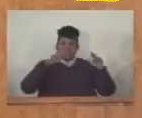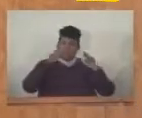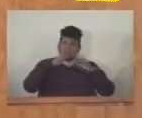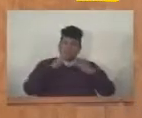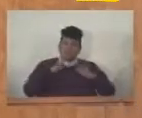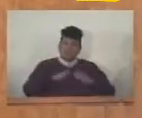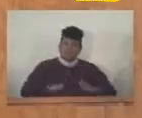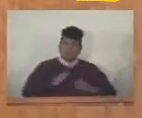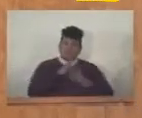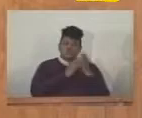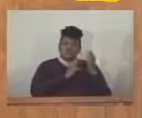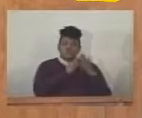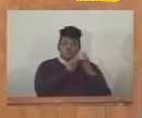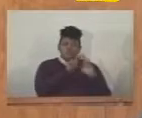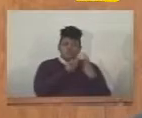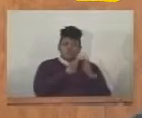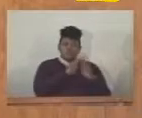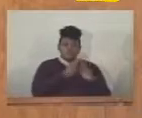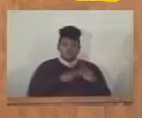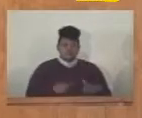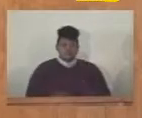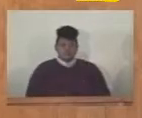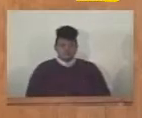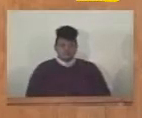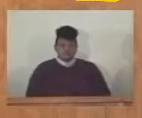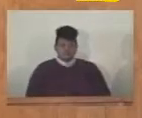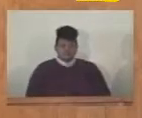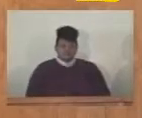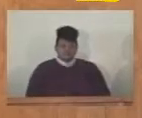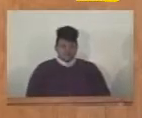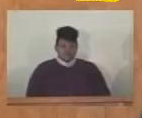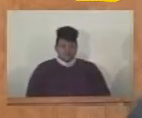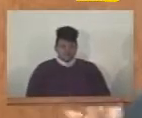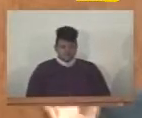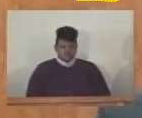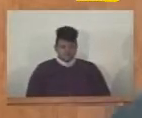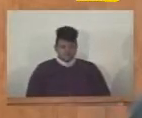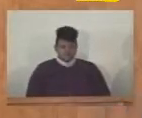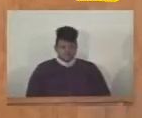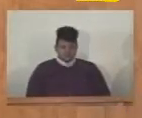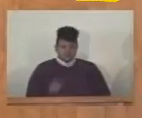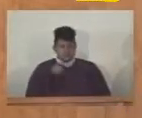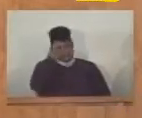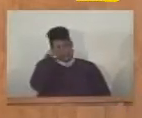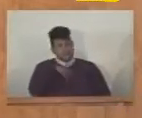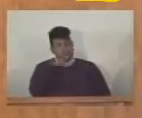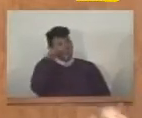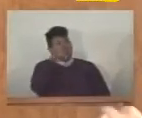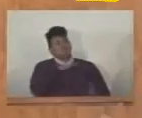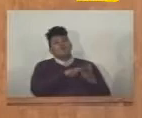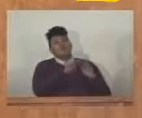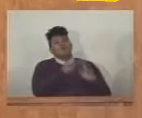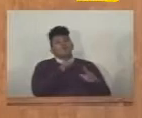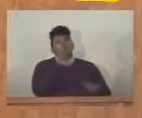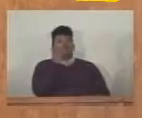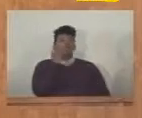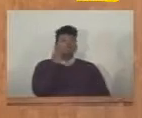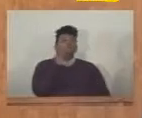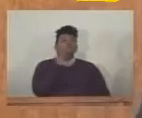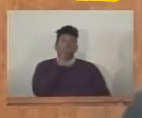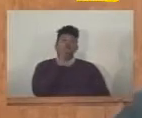numbers. Because I am a man driven by numbers. Not fancy talk, not sweet